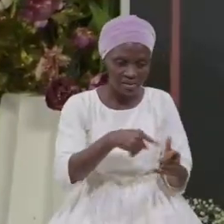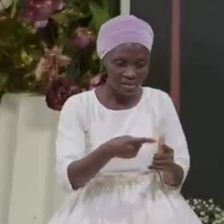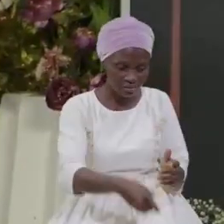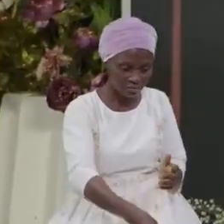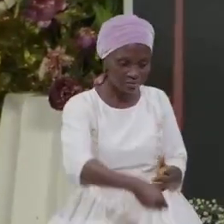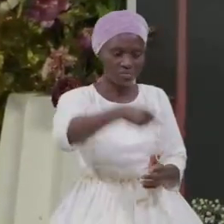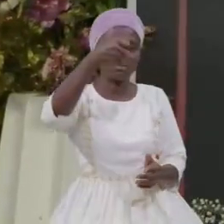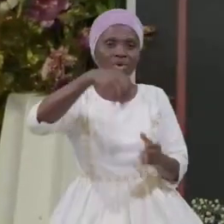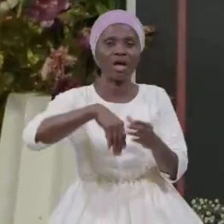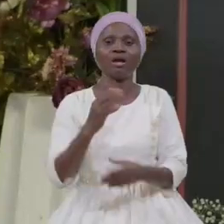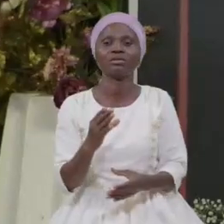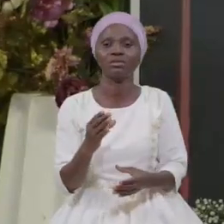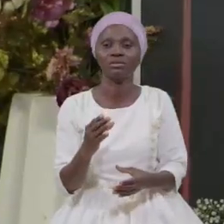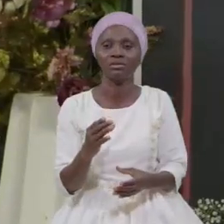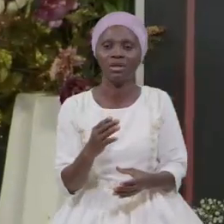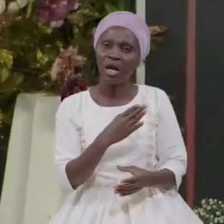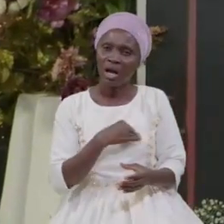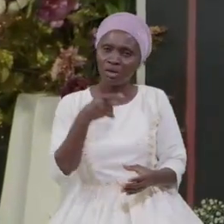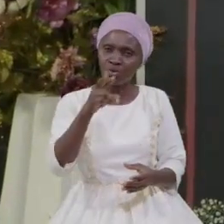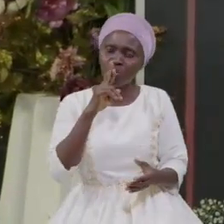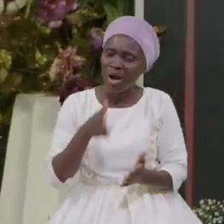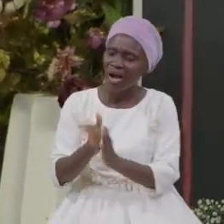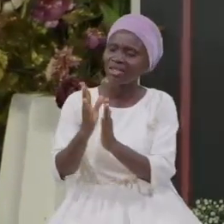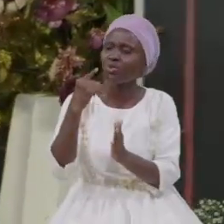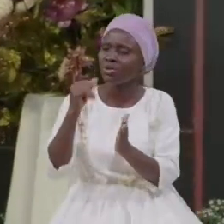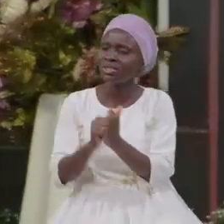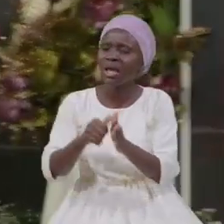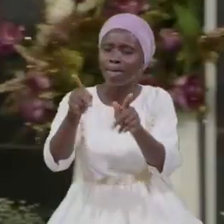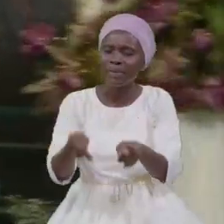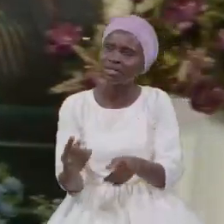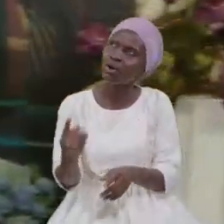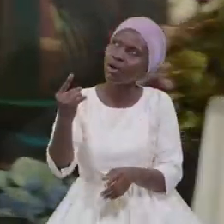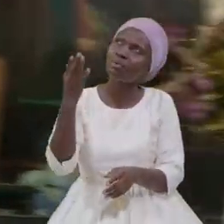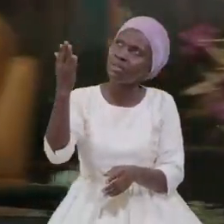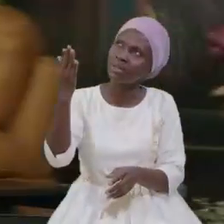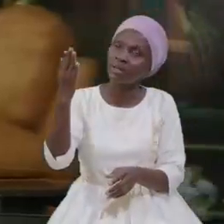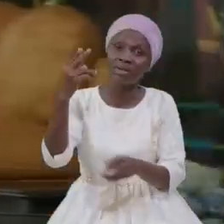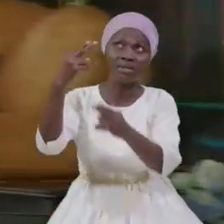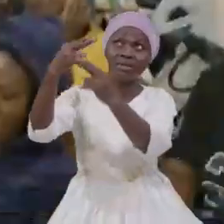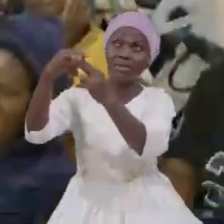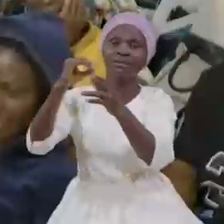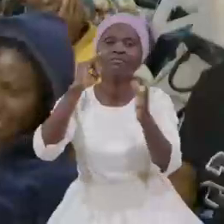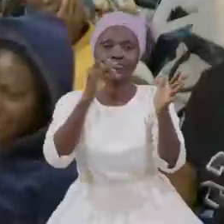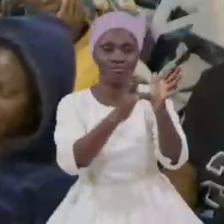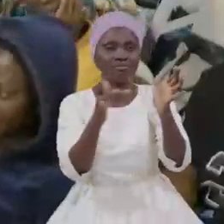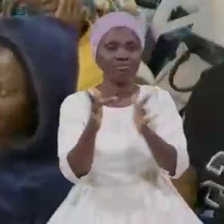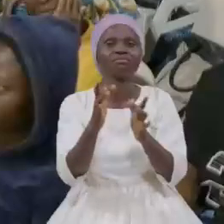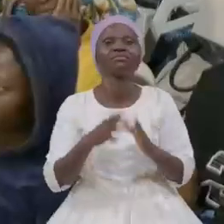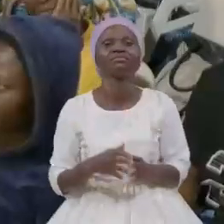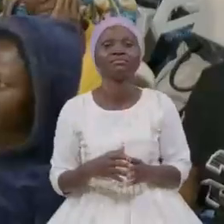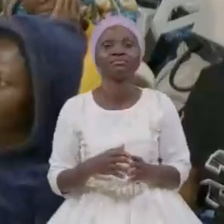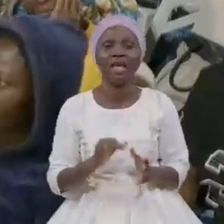And then you're asking, who is that person up there? His name is Jesus. I said, his name